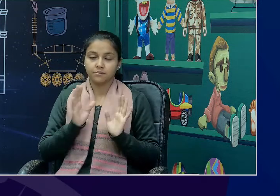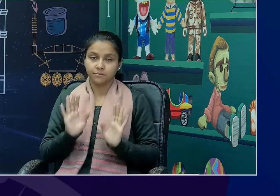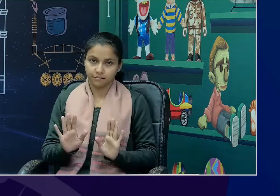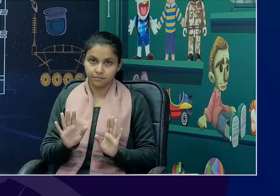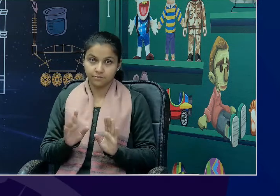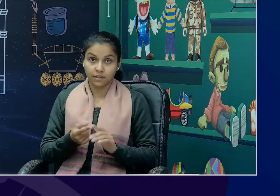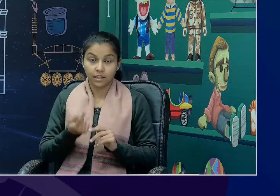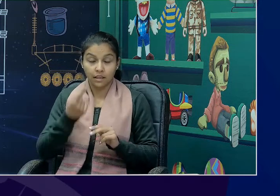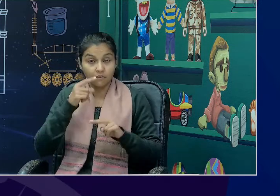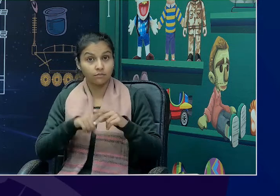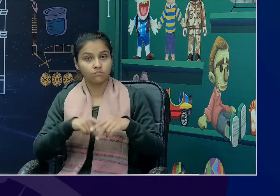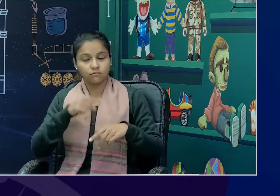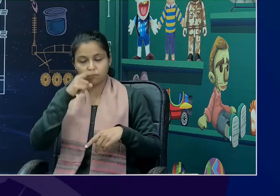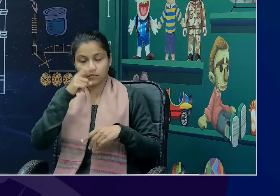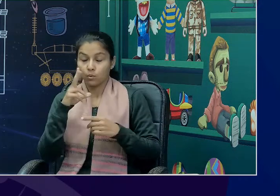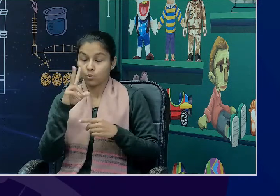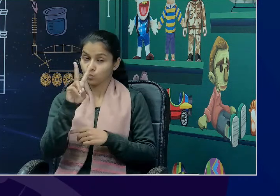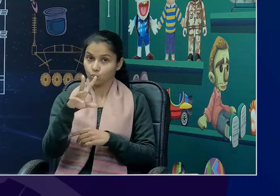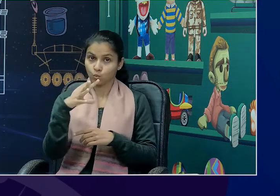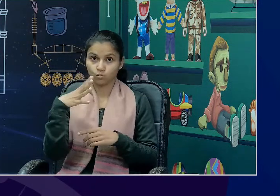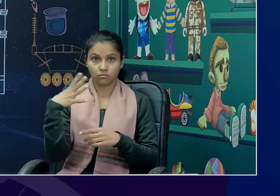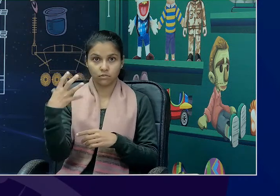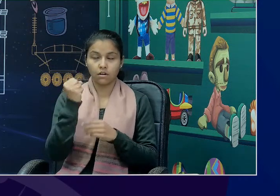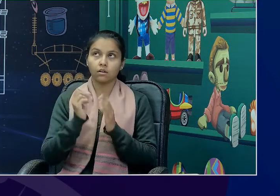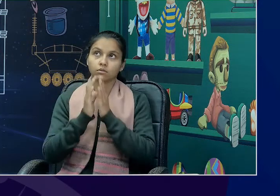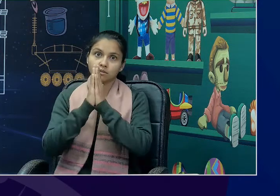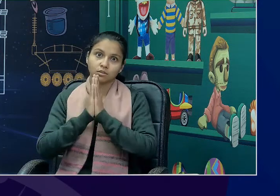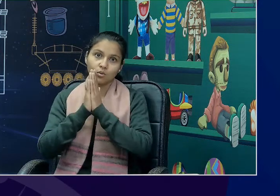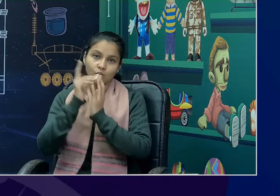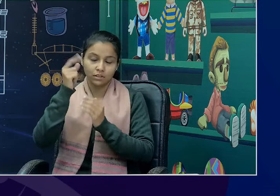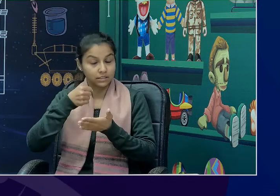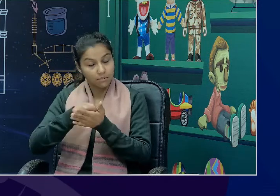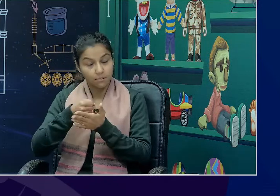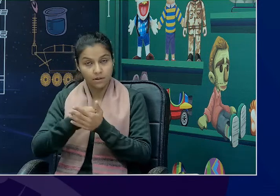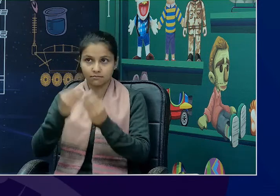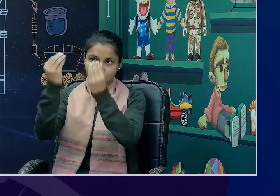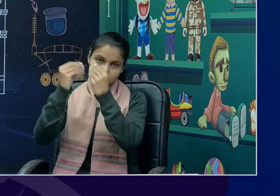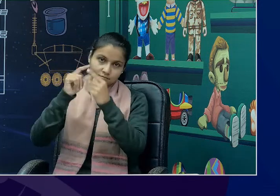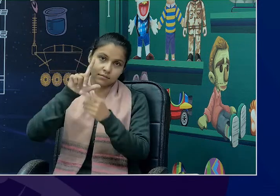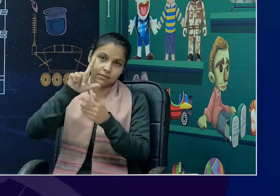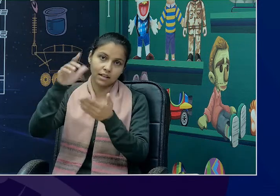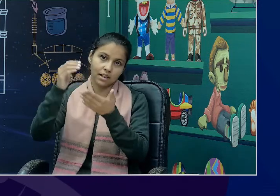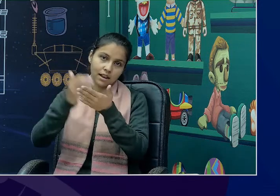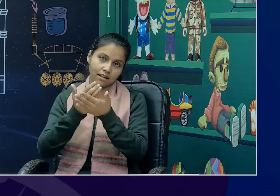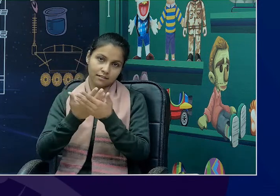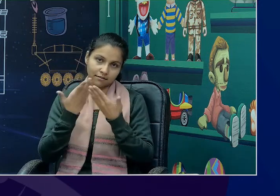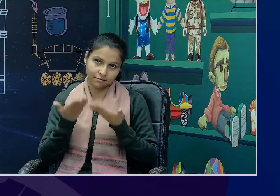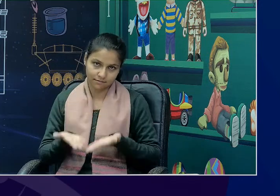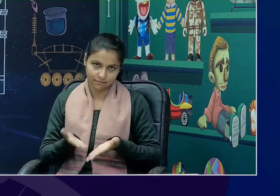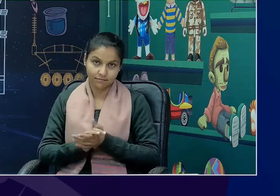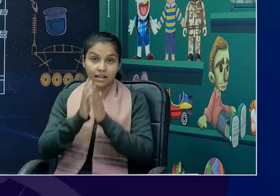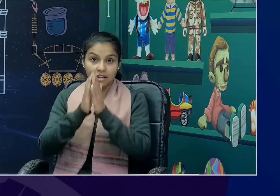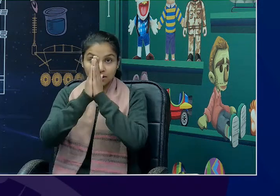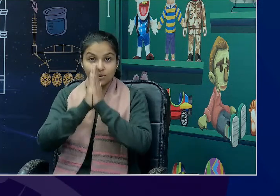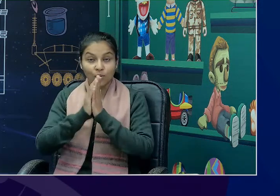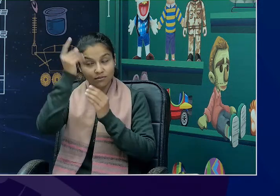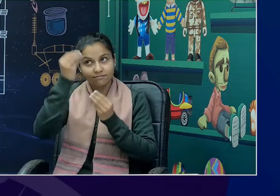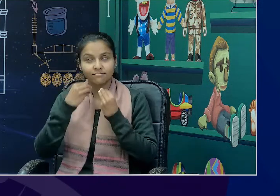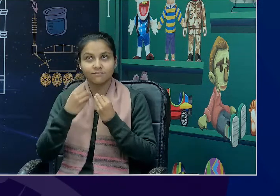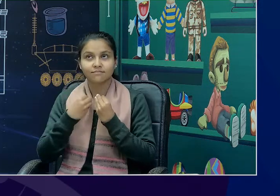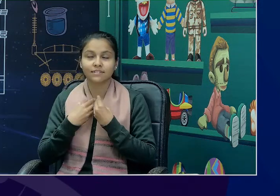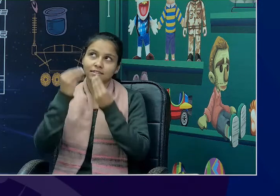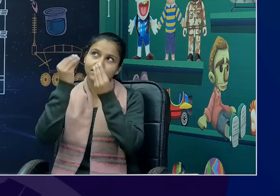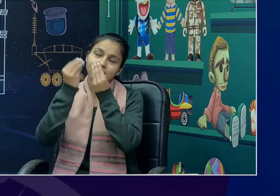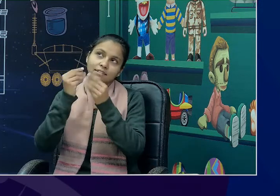if he will be too proud of his achievements, God has his ways to teach him a lesson. If God can give him some things, he can take